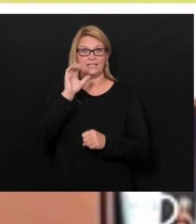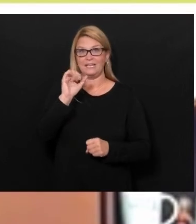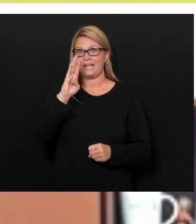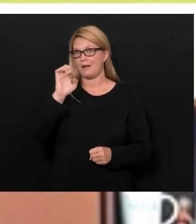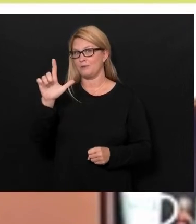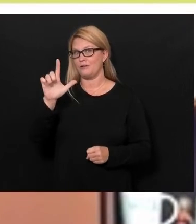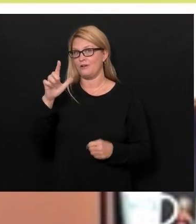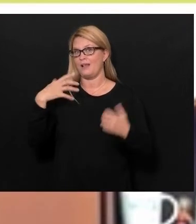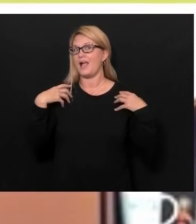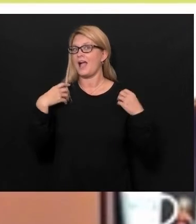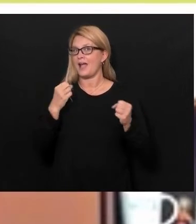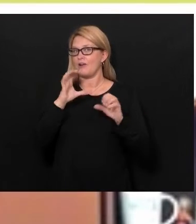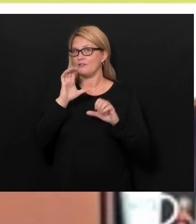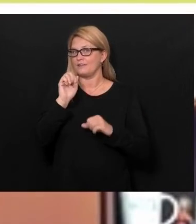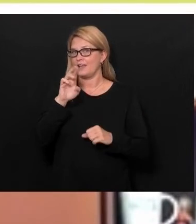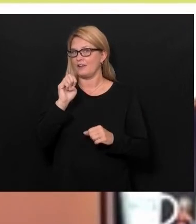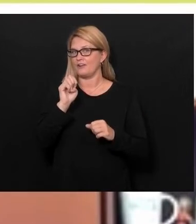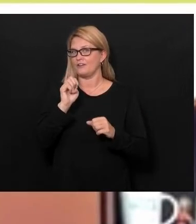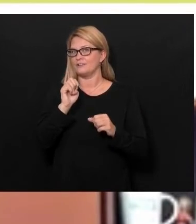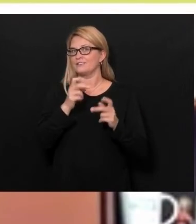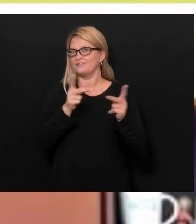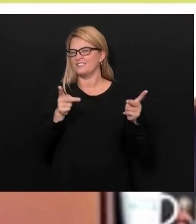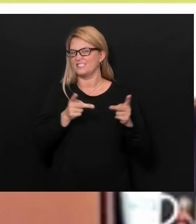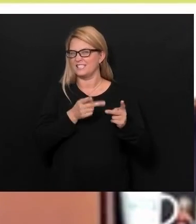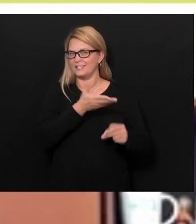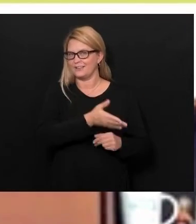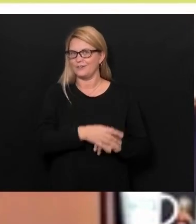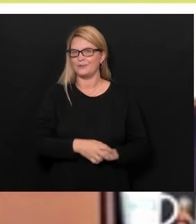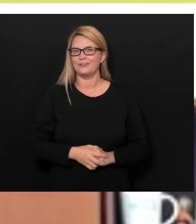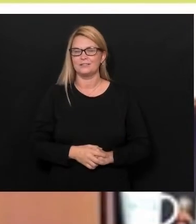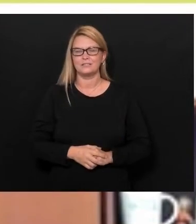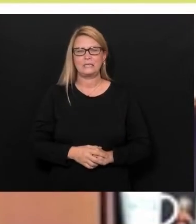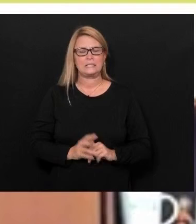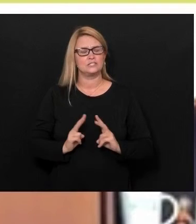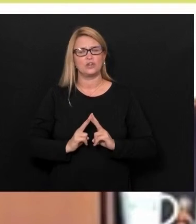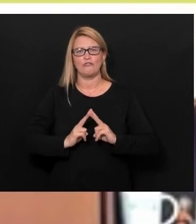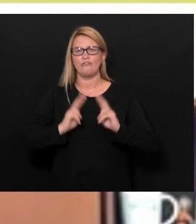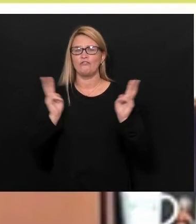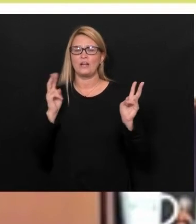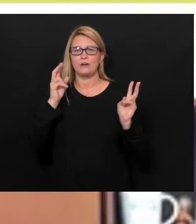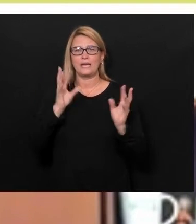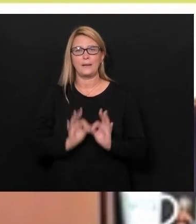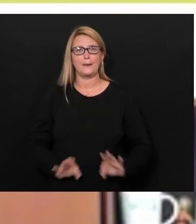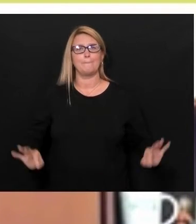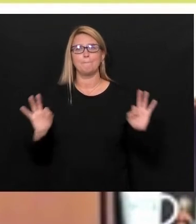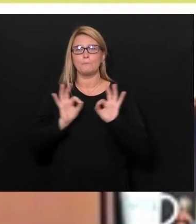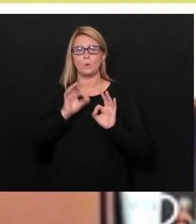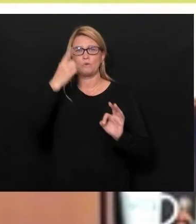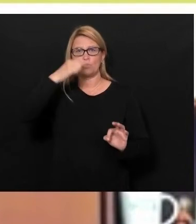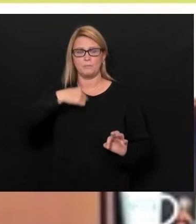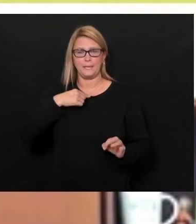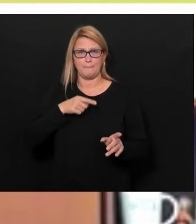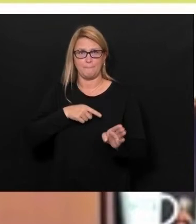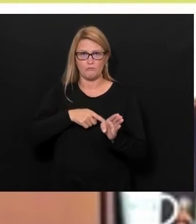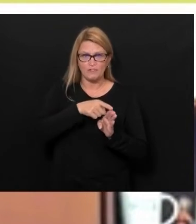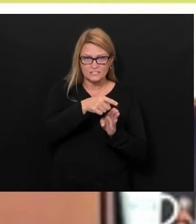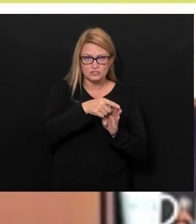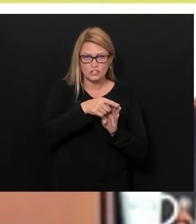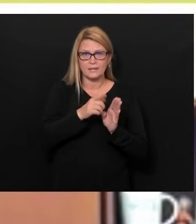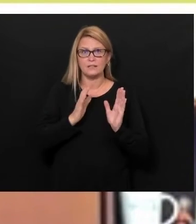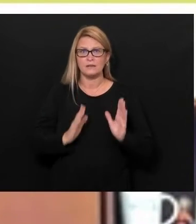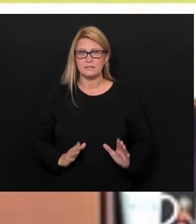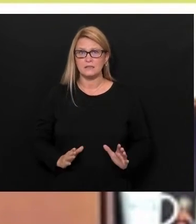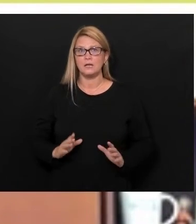Healthcare Center. And this is so very important to me, not only professionally, but personally